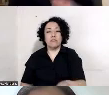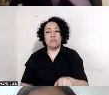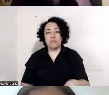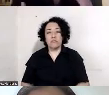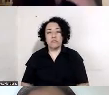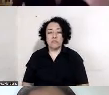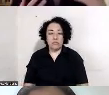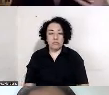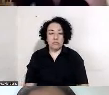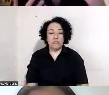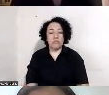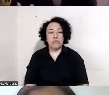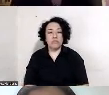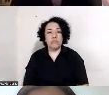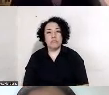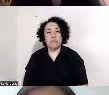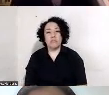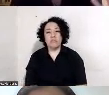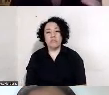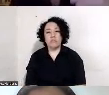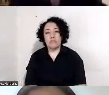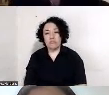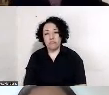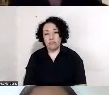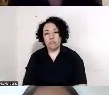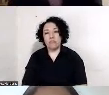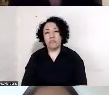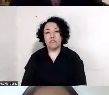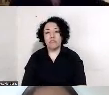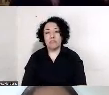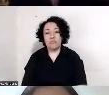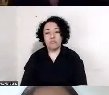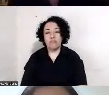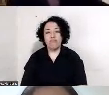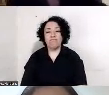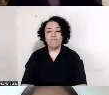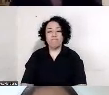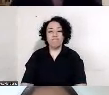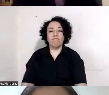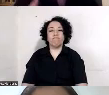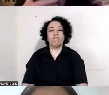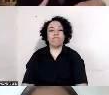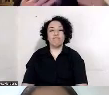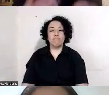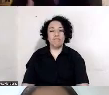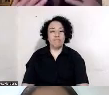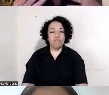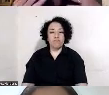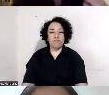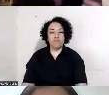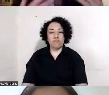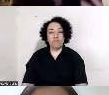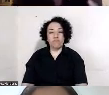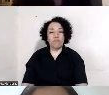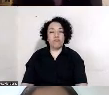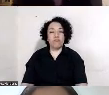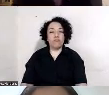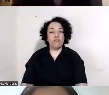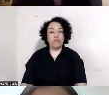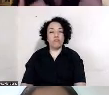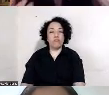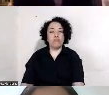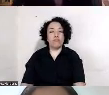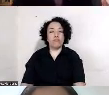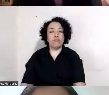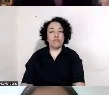friends, but I'm okay with that right now. I have friends online. I have friends from high school. I know I will eventually make